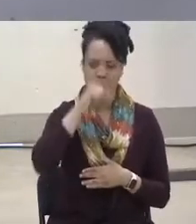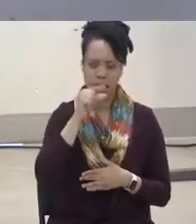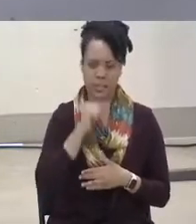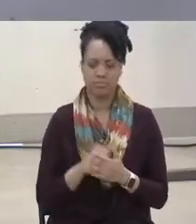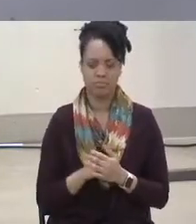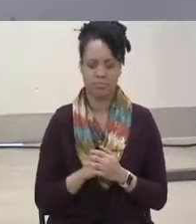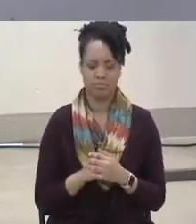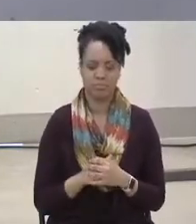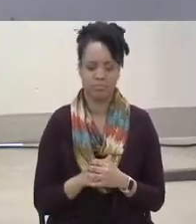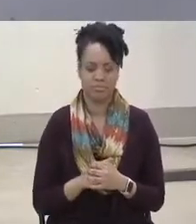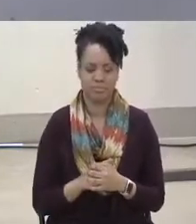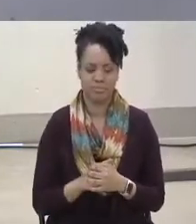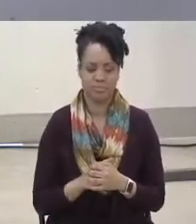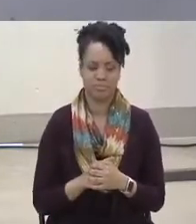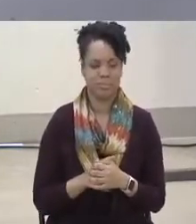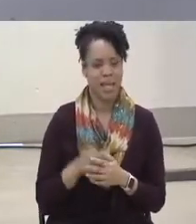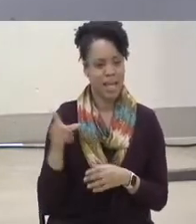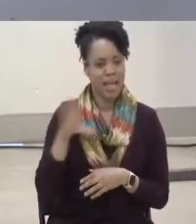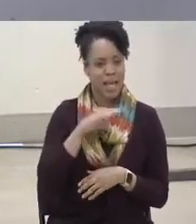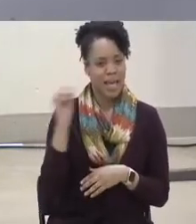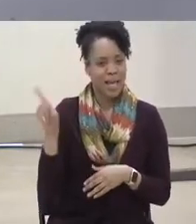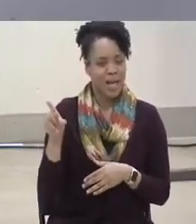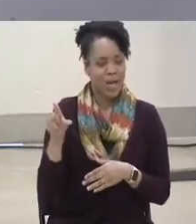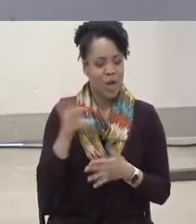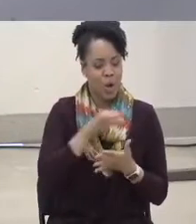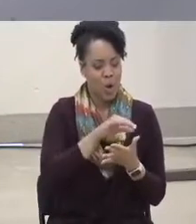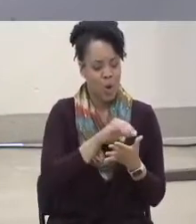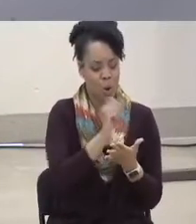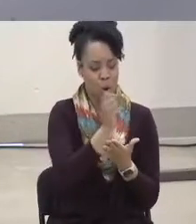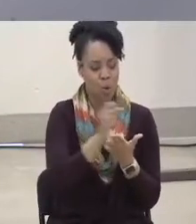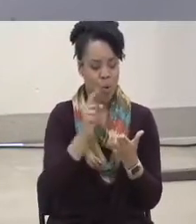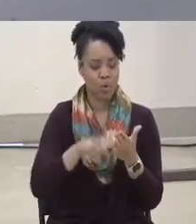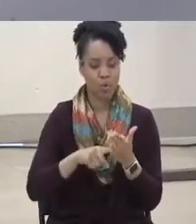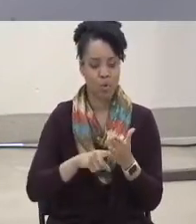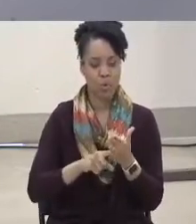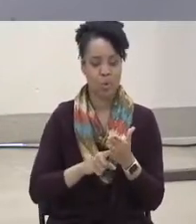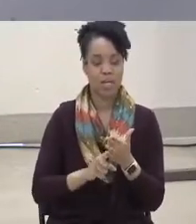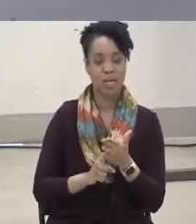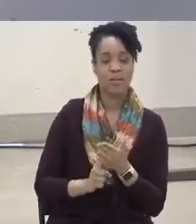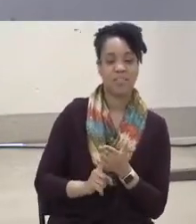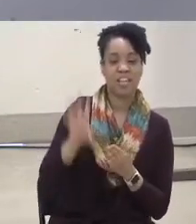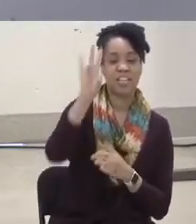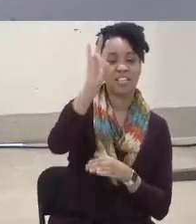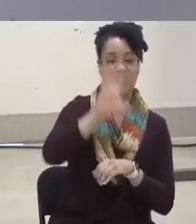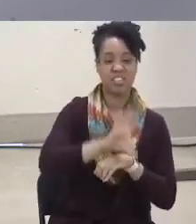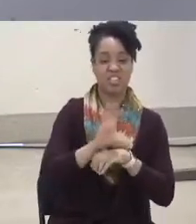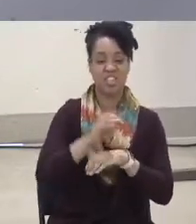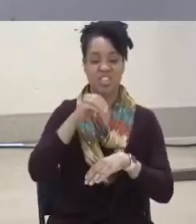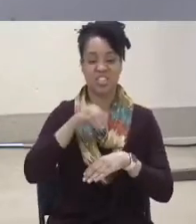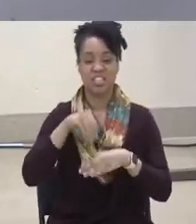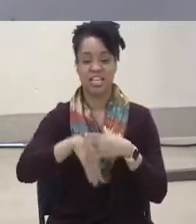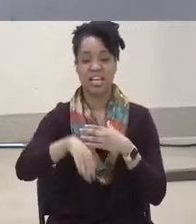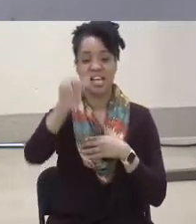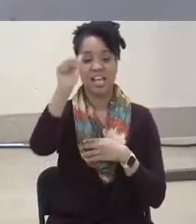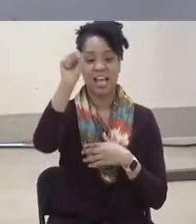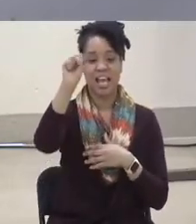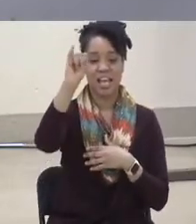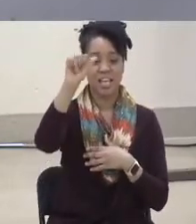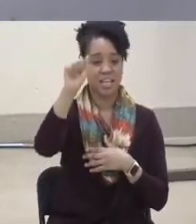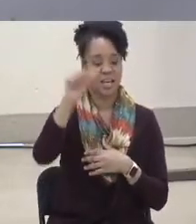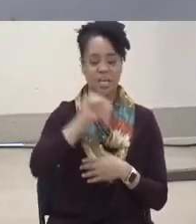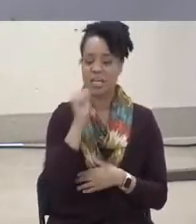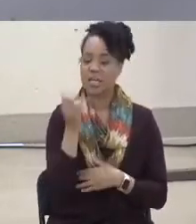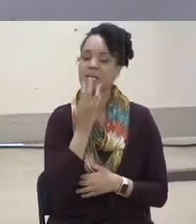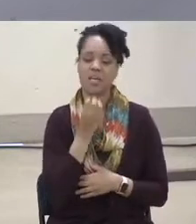en griego. And he wrote to the 7 churches of Asia, not in Hebrew, that wasn't their language. Y él escribió a las